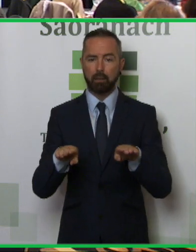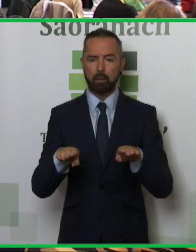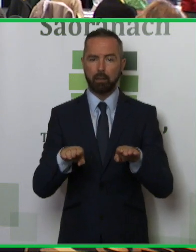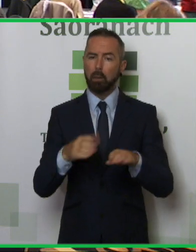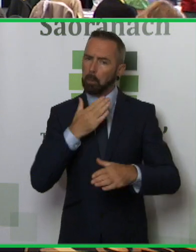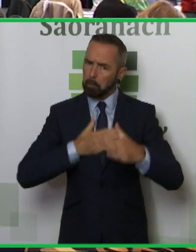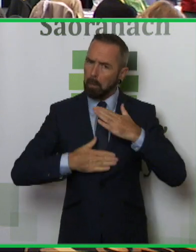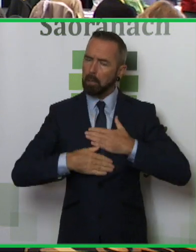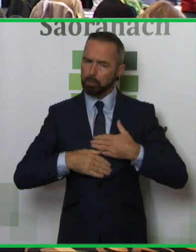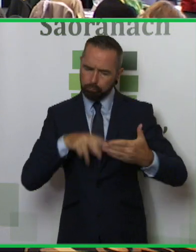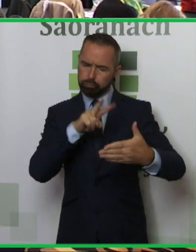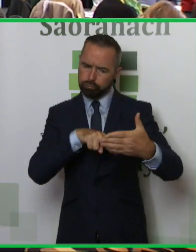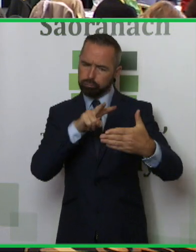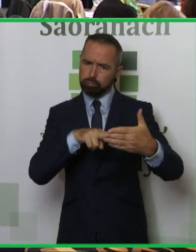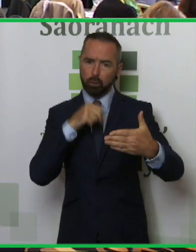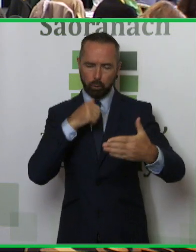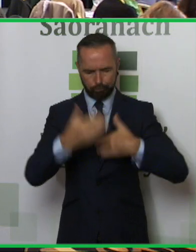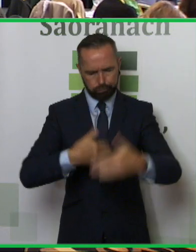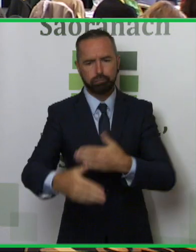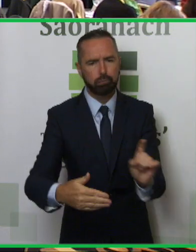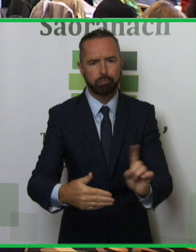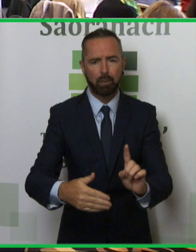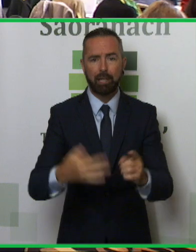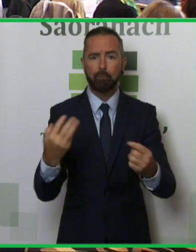it through. There's no race. If we need more